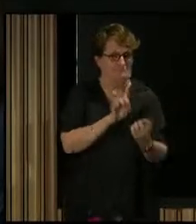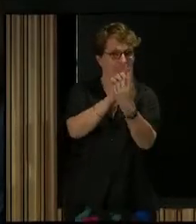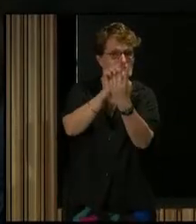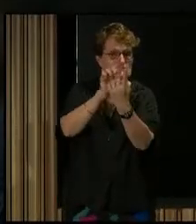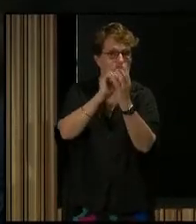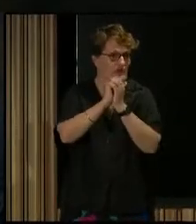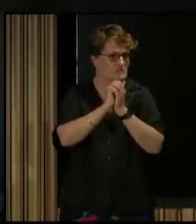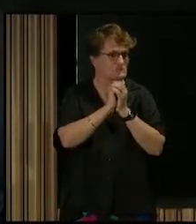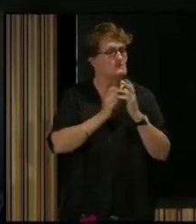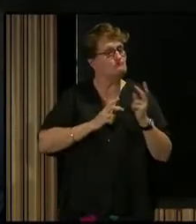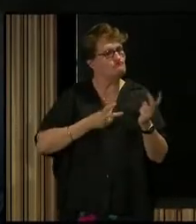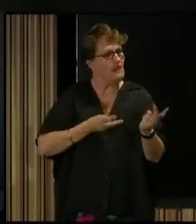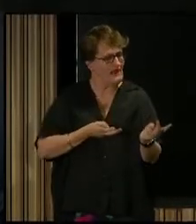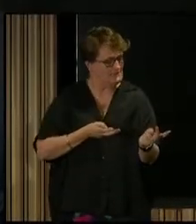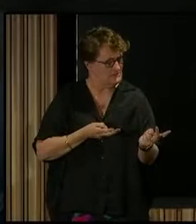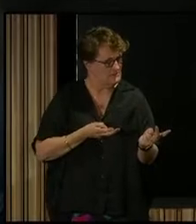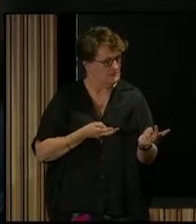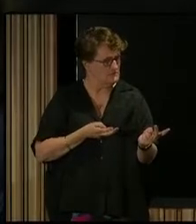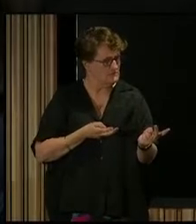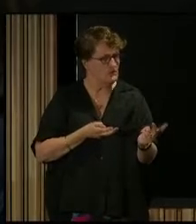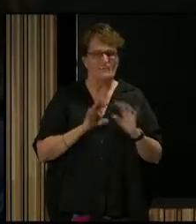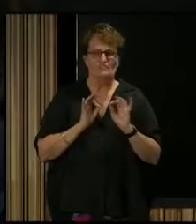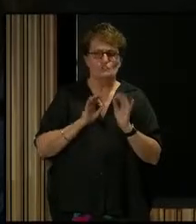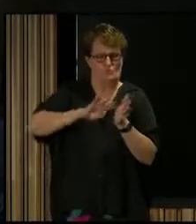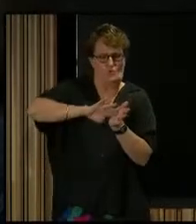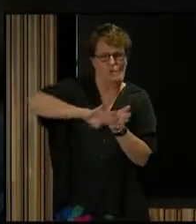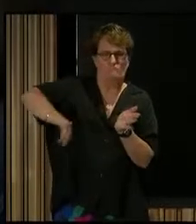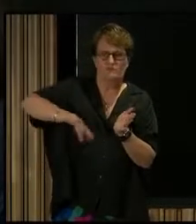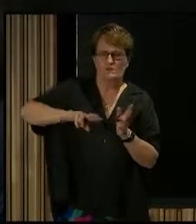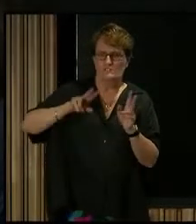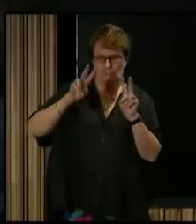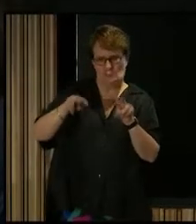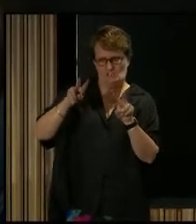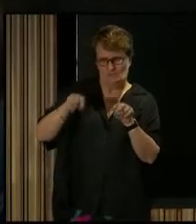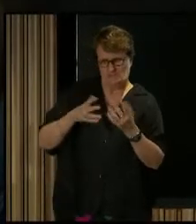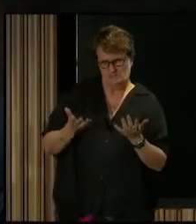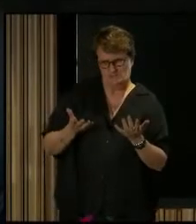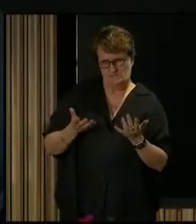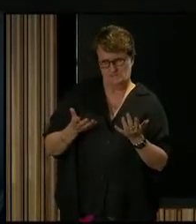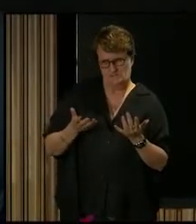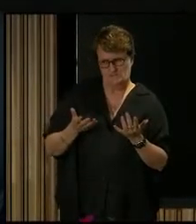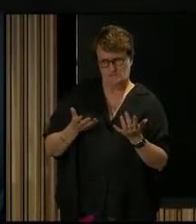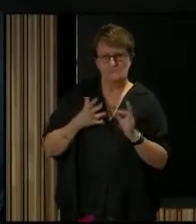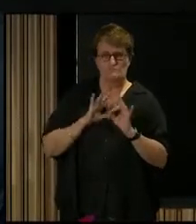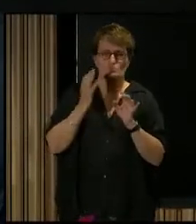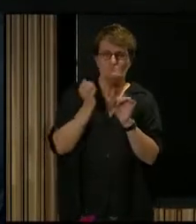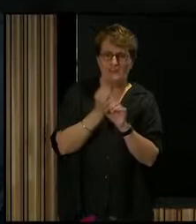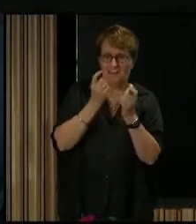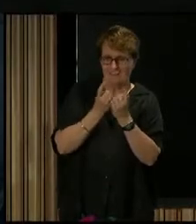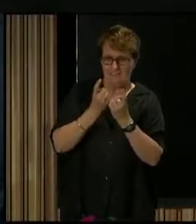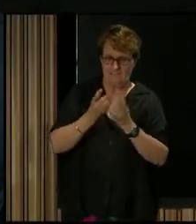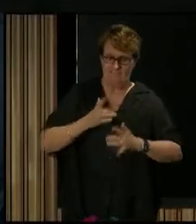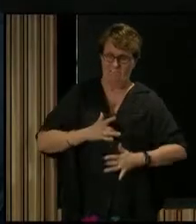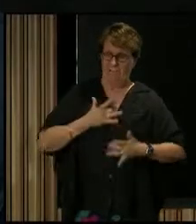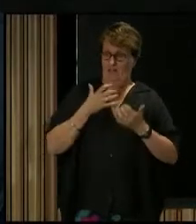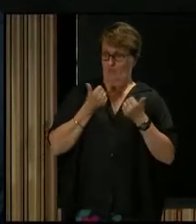and just be relaxed, because I think we've got to take out the judgment of creation and just make things because it makes us feel good.